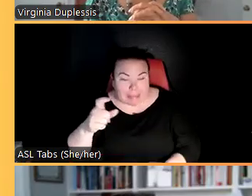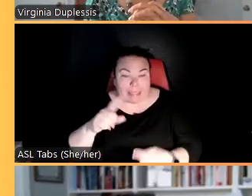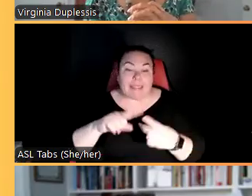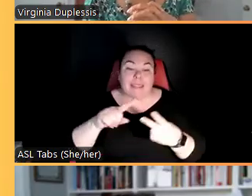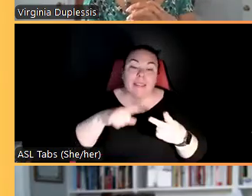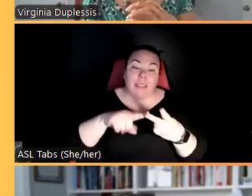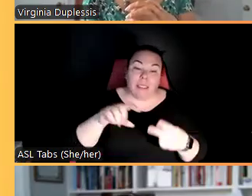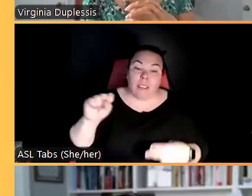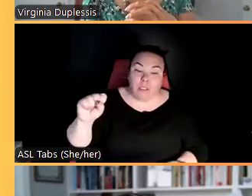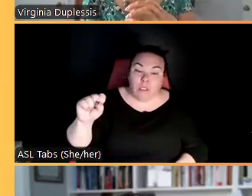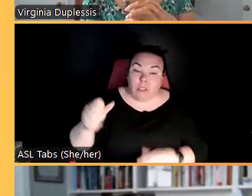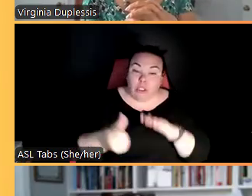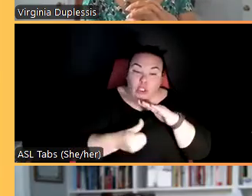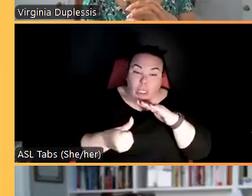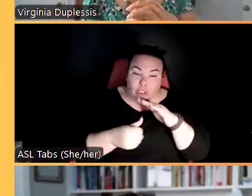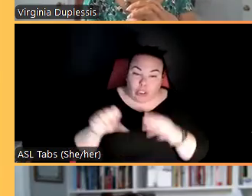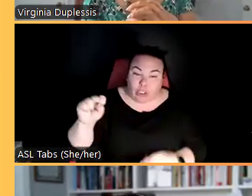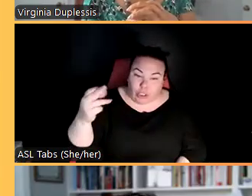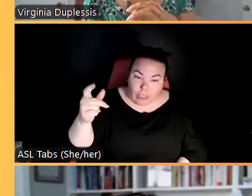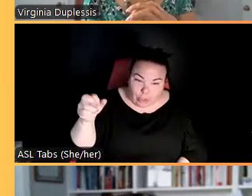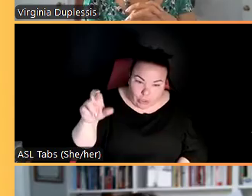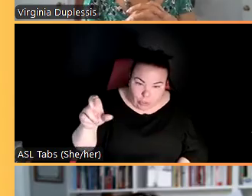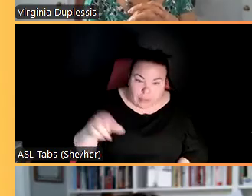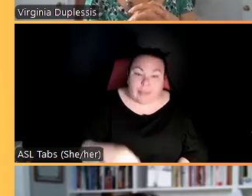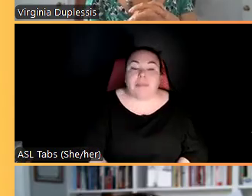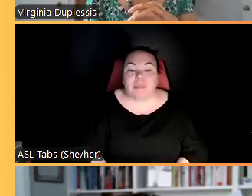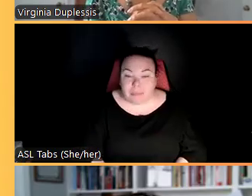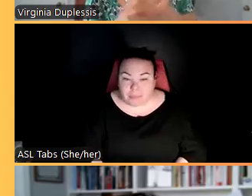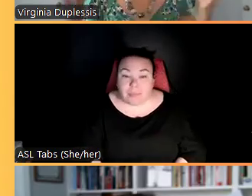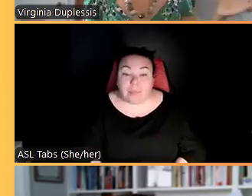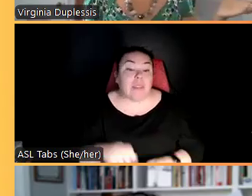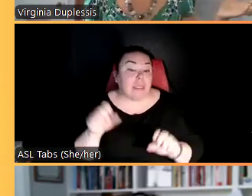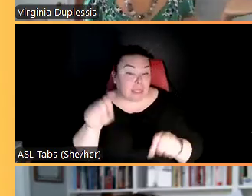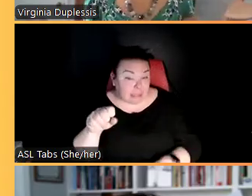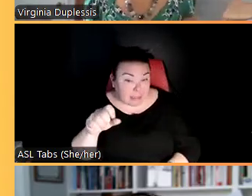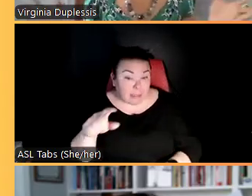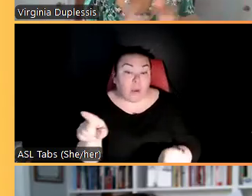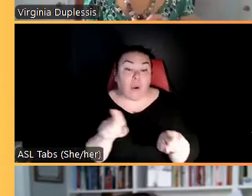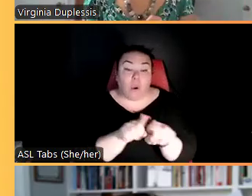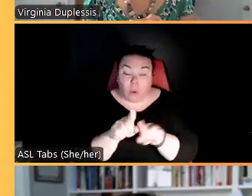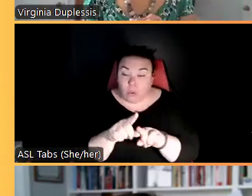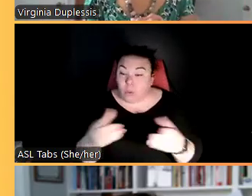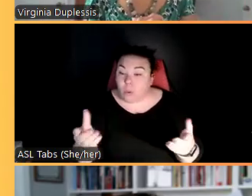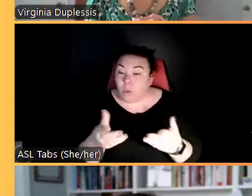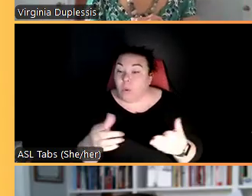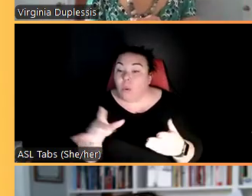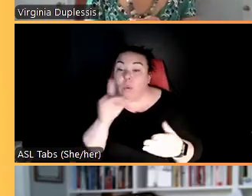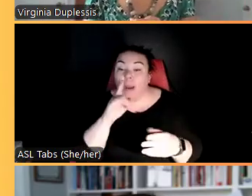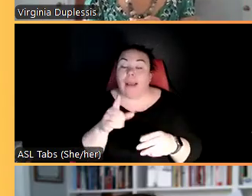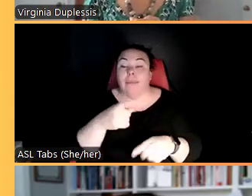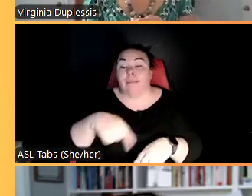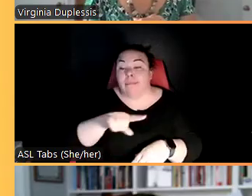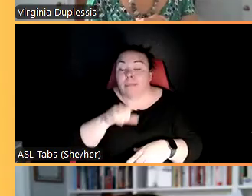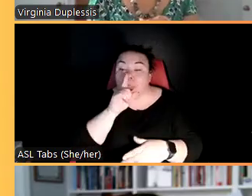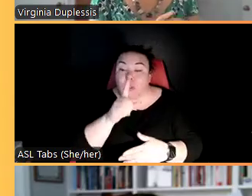experiencing violence are dispensed and received medication. These are all really great ideas. Thanks everyone